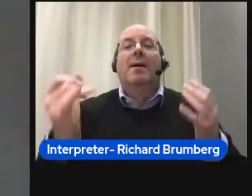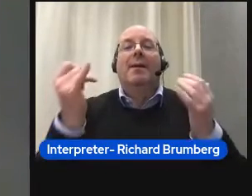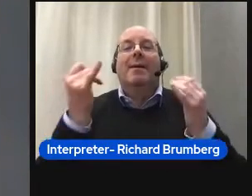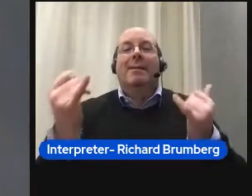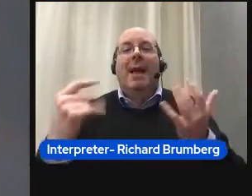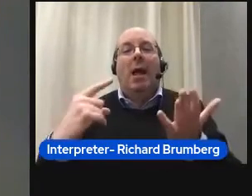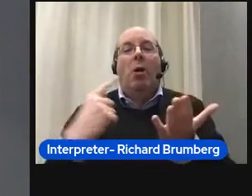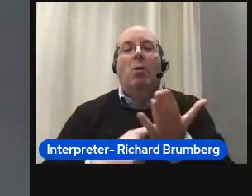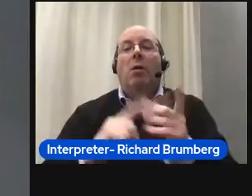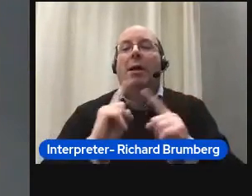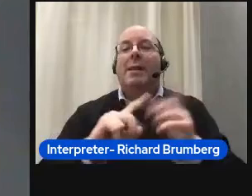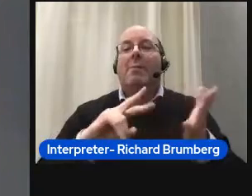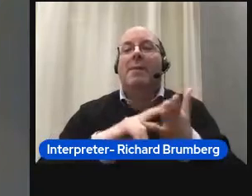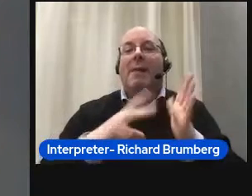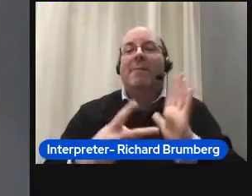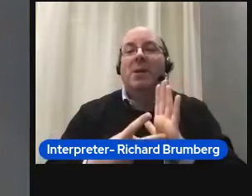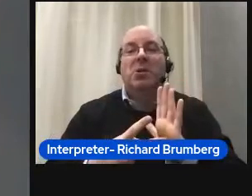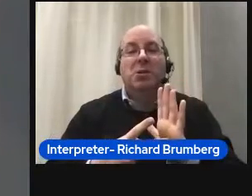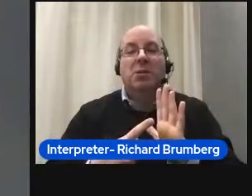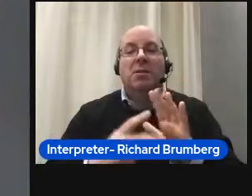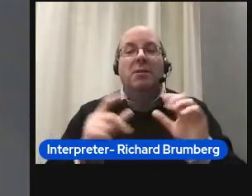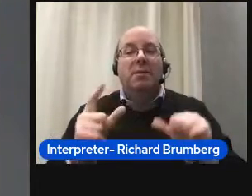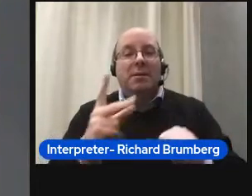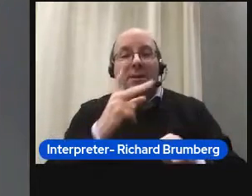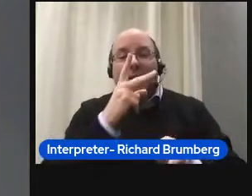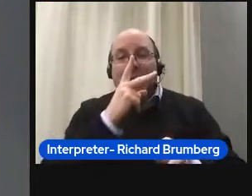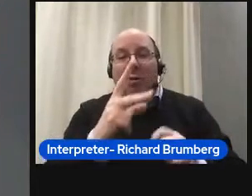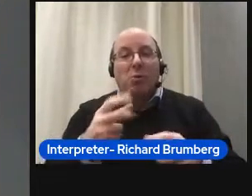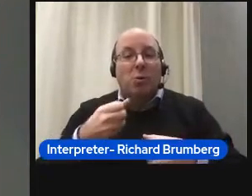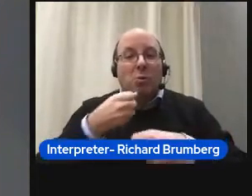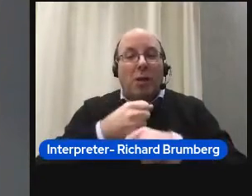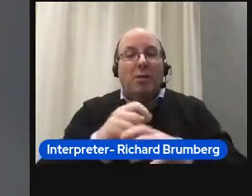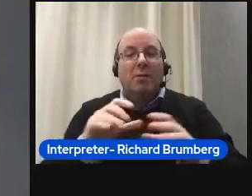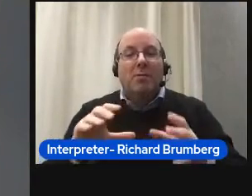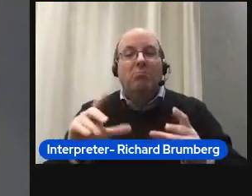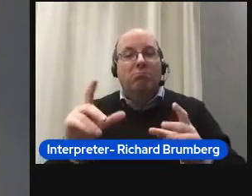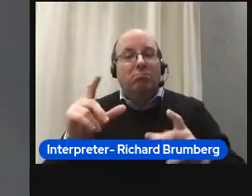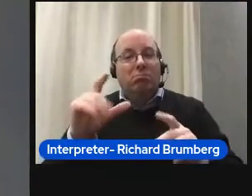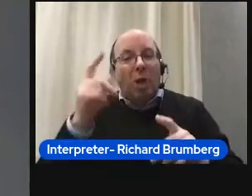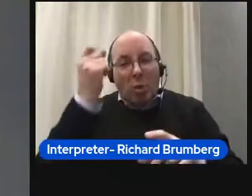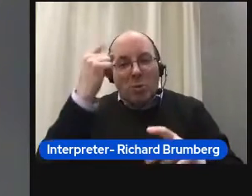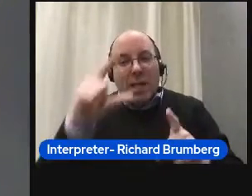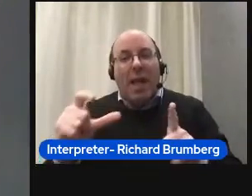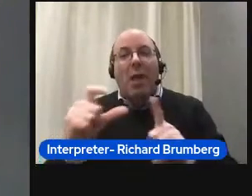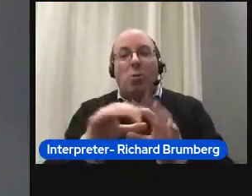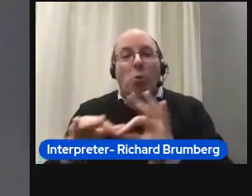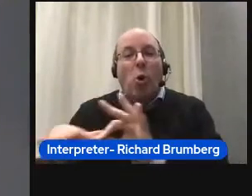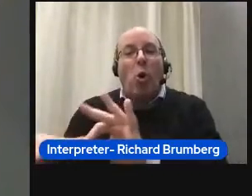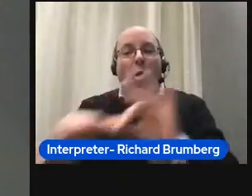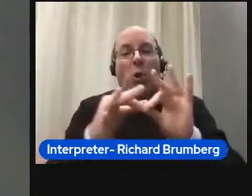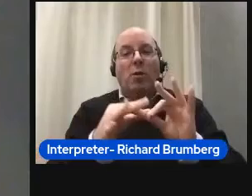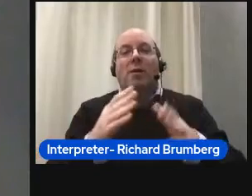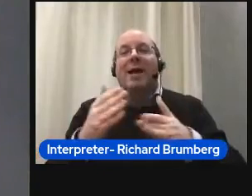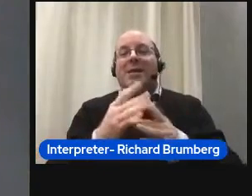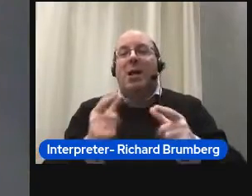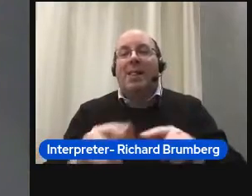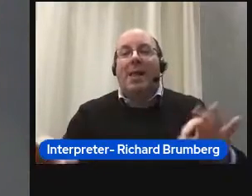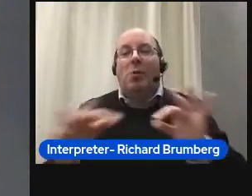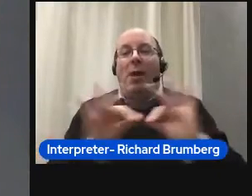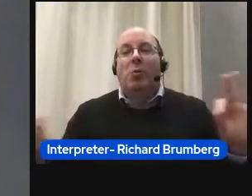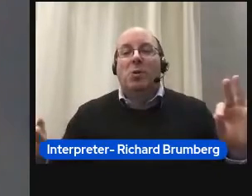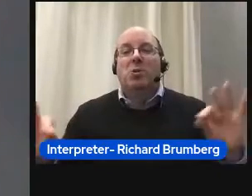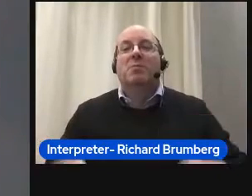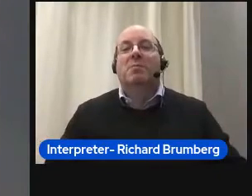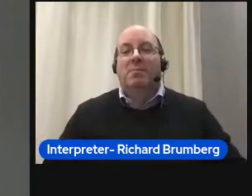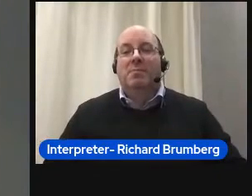can begin a first step in creating a shared language. So we're going to bring those on, share them with you, and then we'll have an opportunity